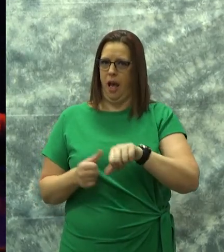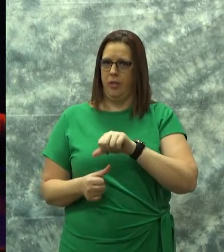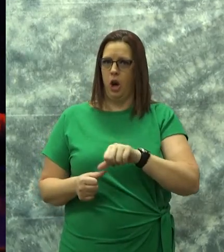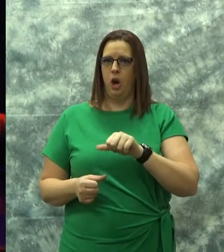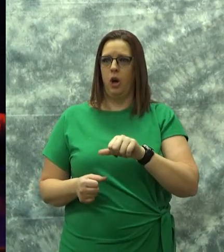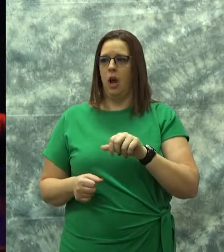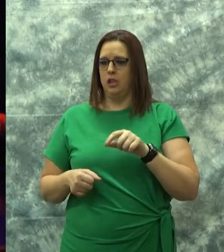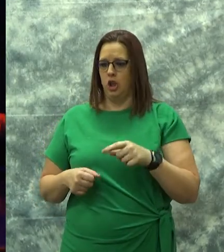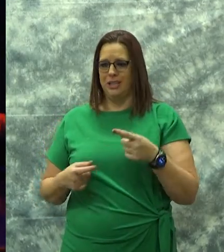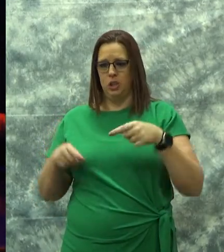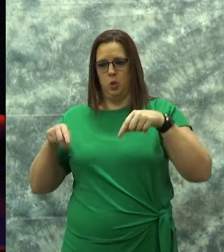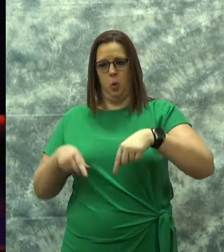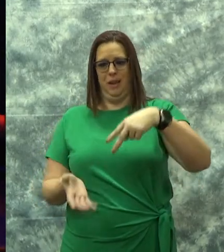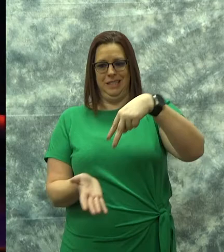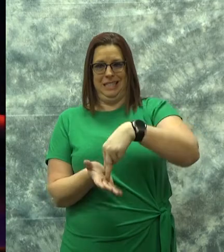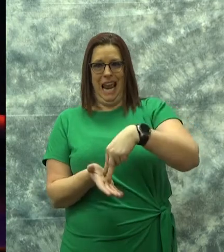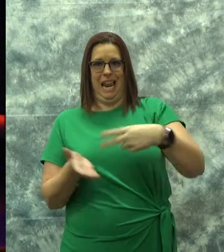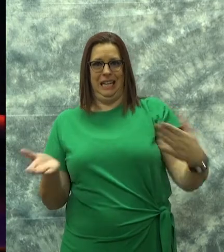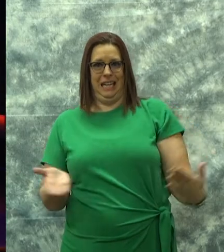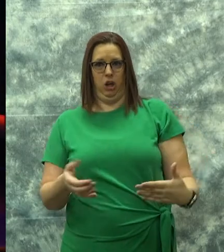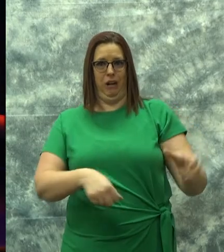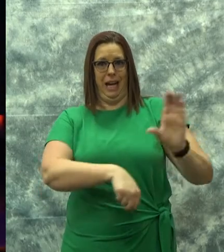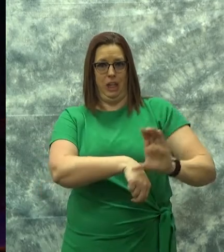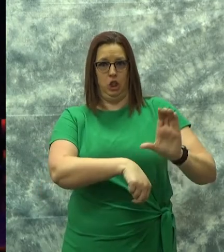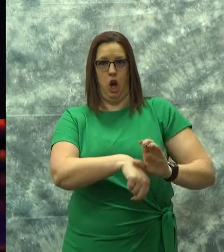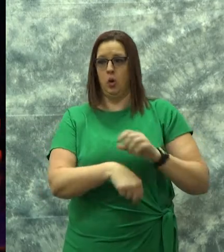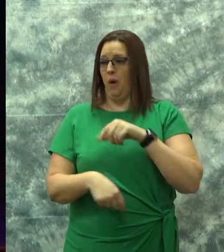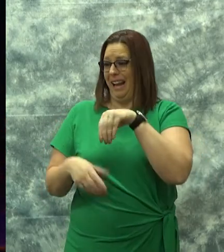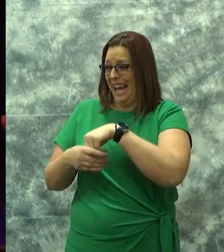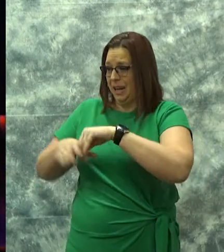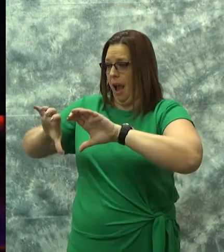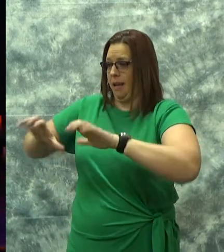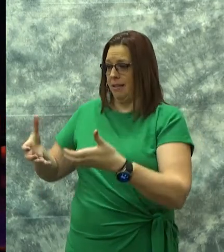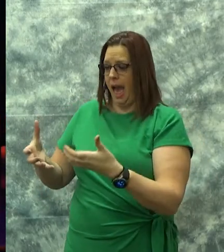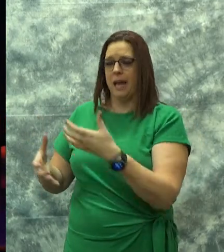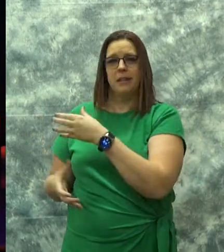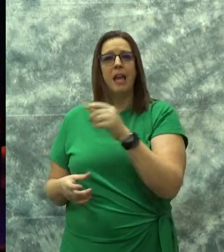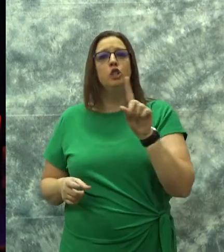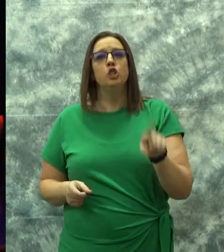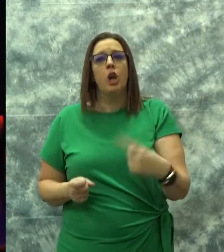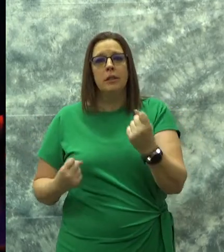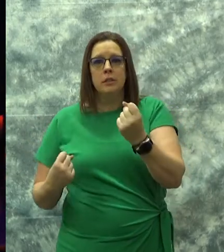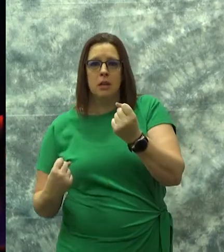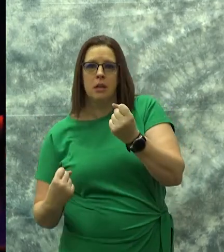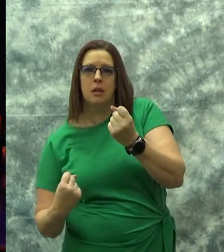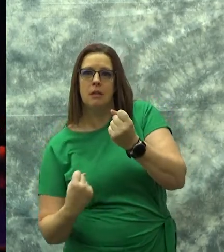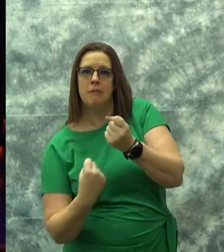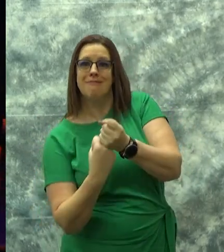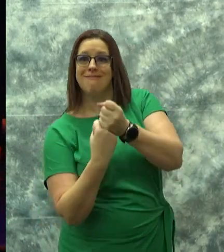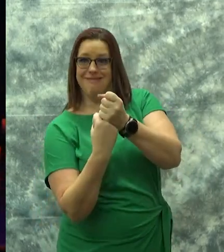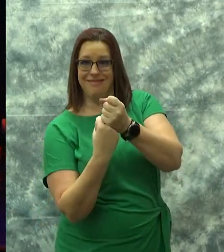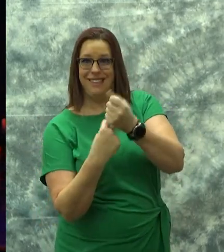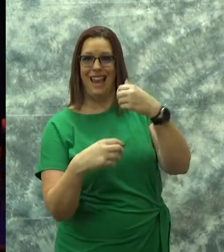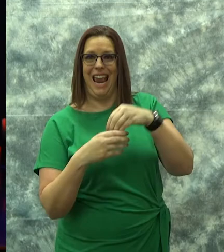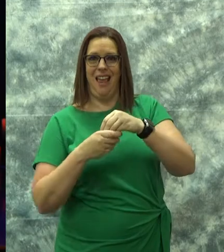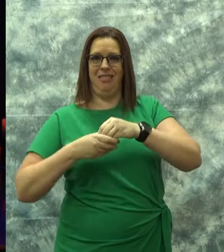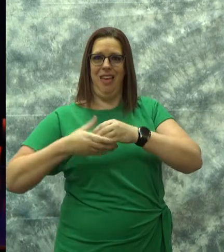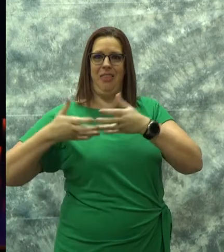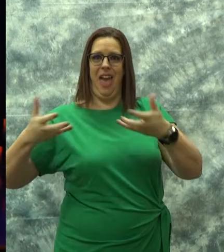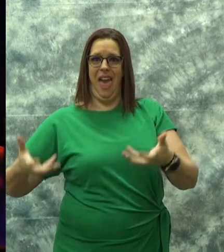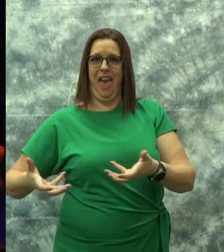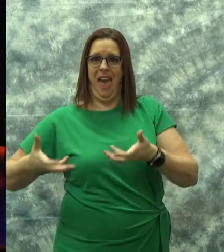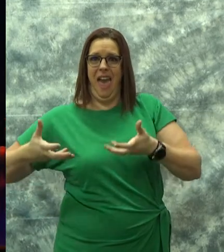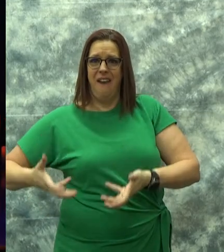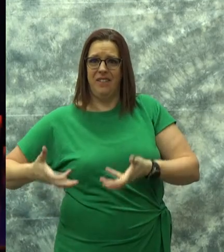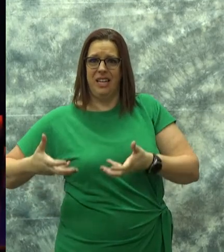other. To stand here in church or in a class or in a group and be able to stand with someone who's in the